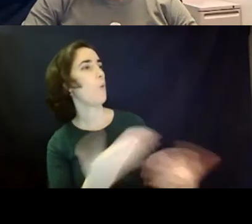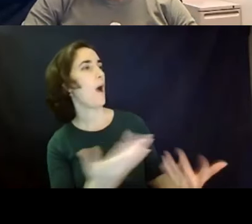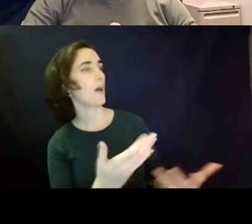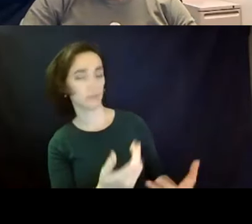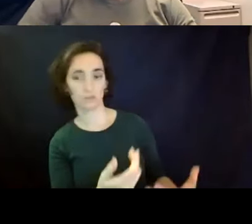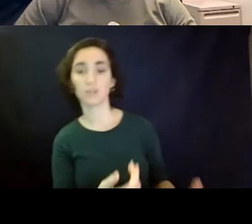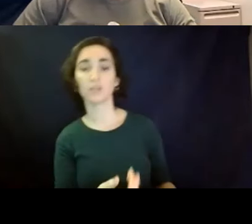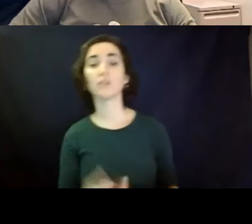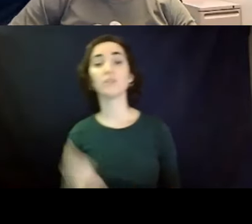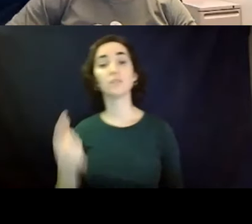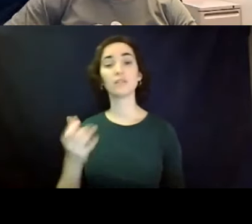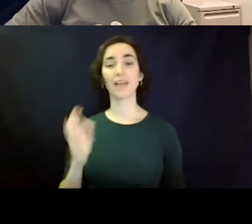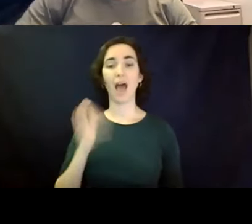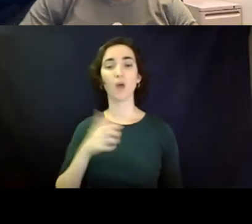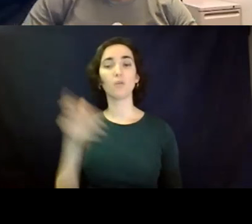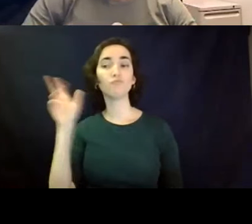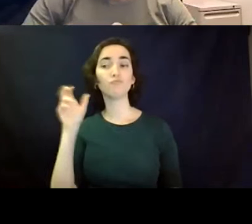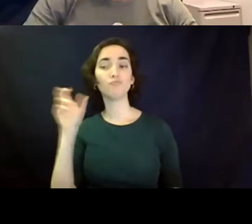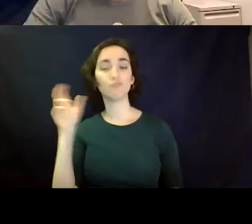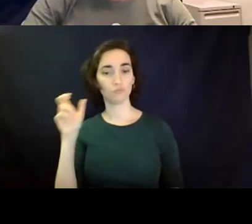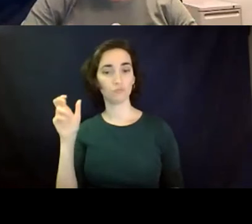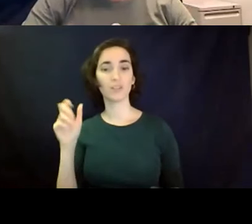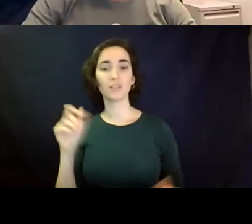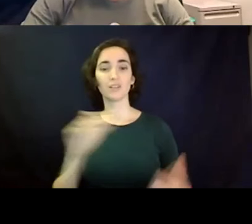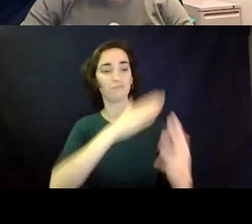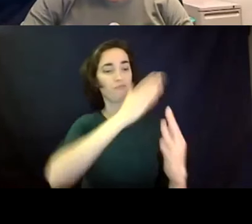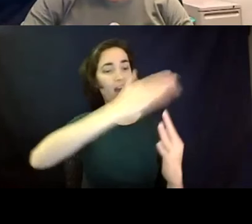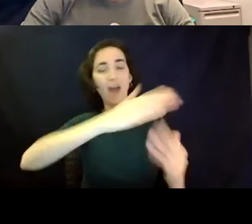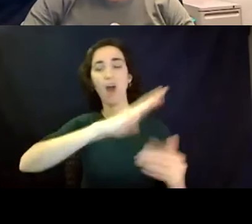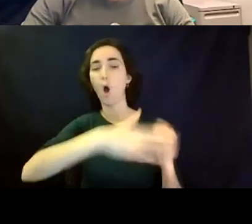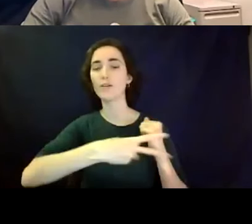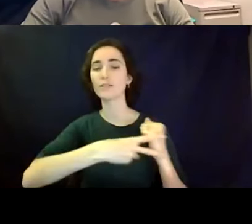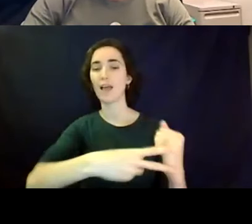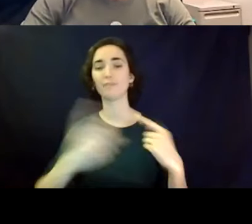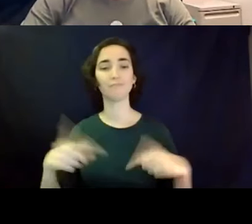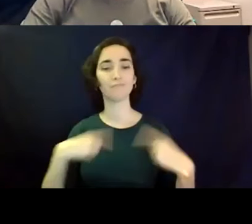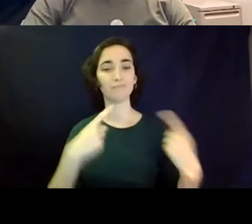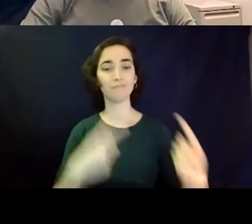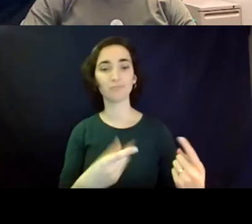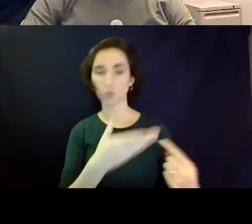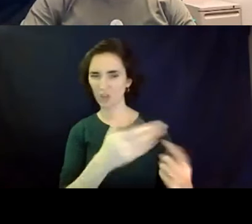podcast all of the archive podcasts are on there. You can go there to get more information.